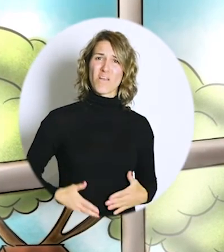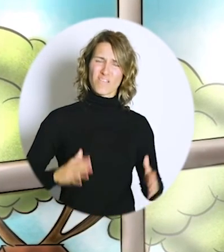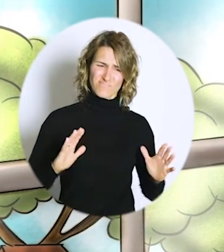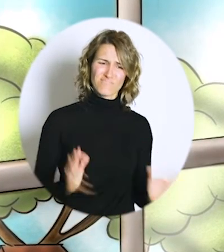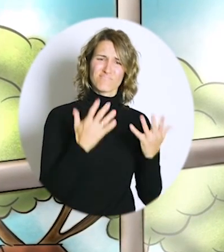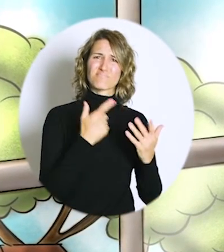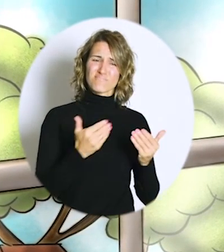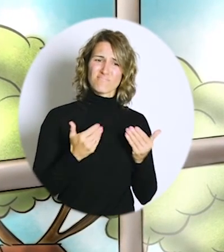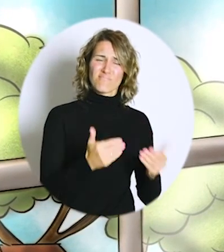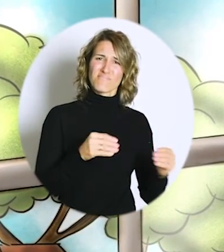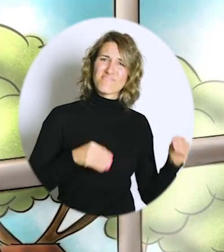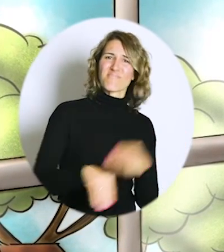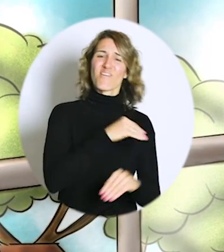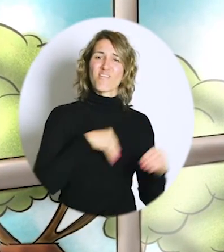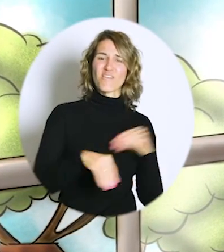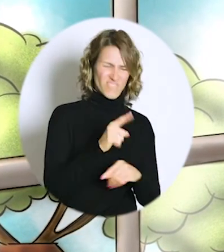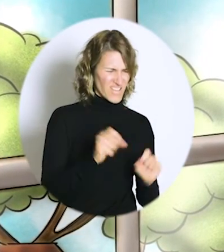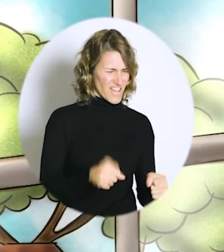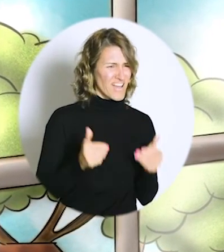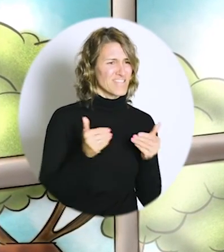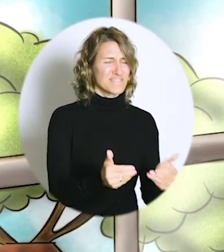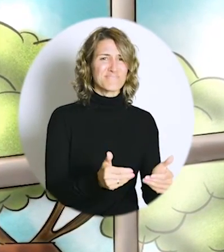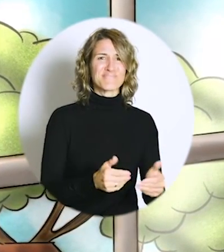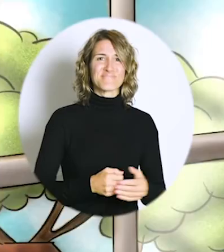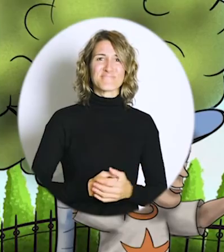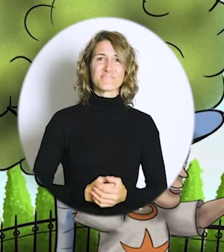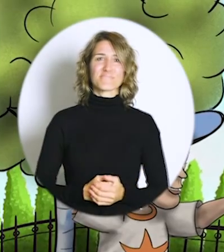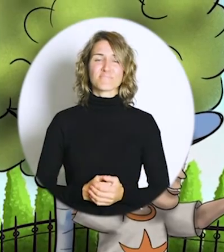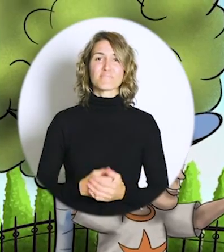Get your body moving. You can do it, son.